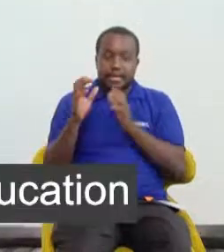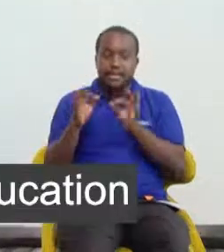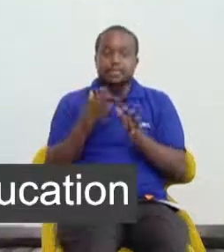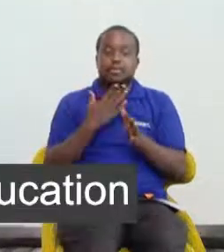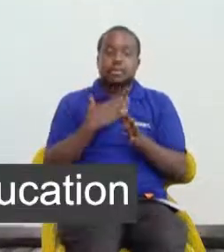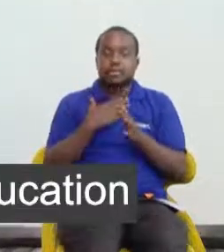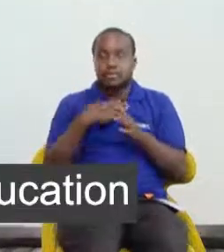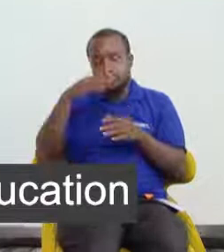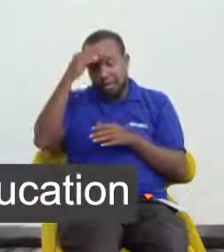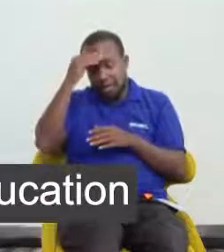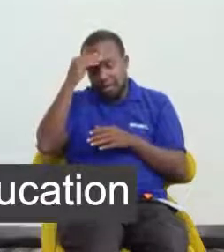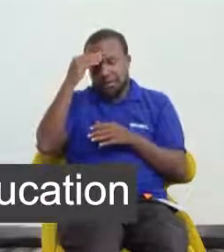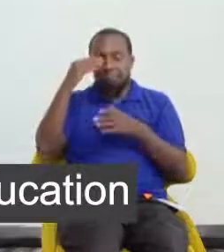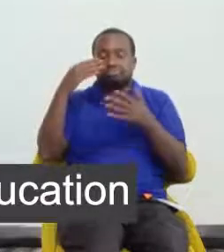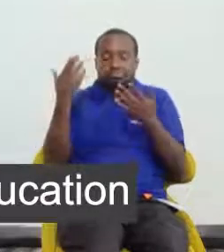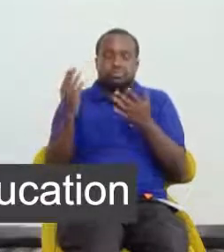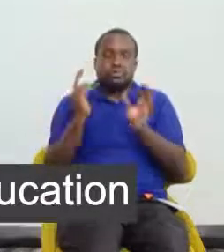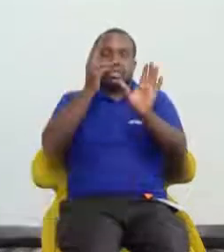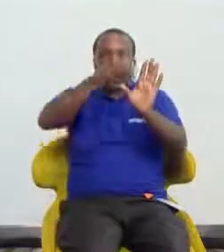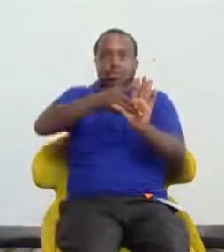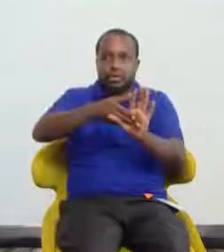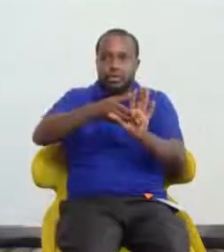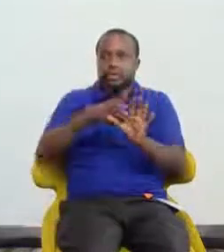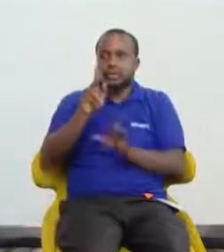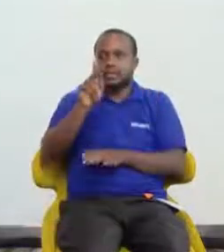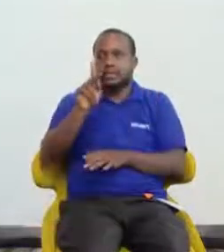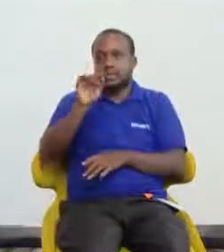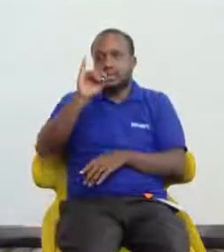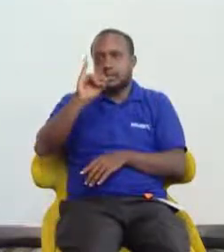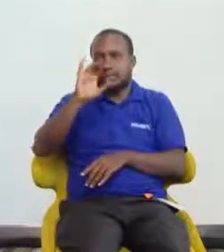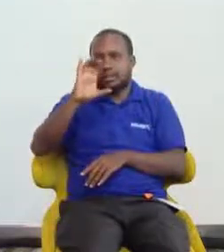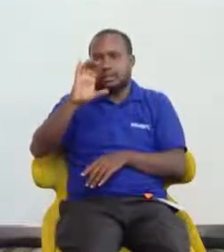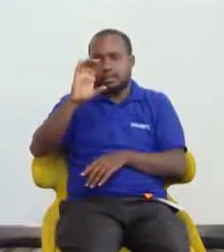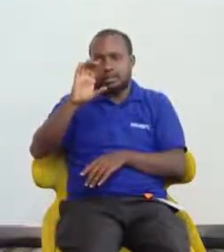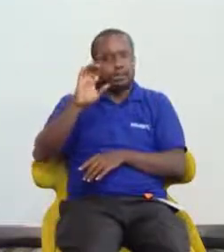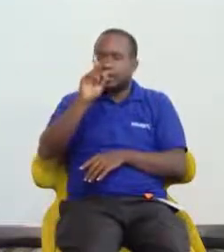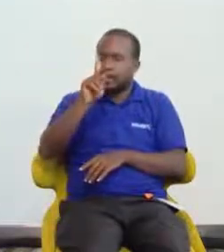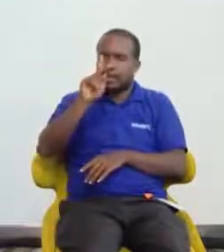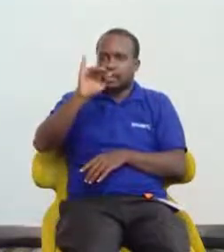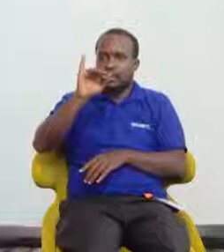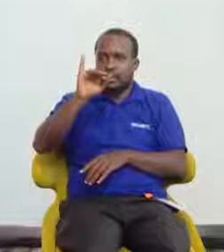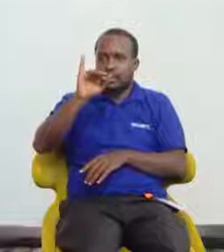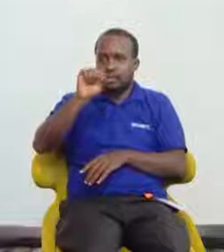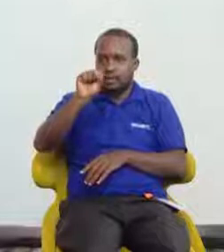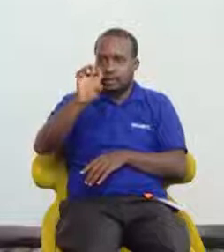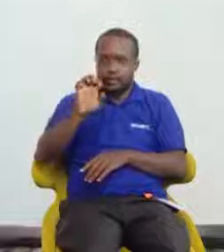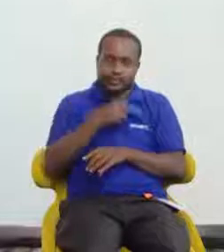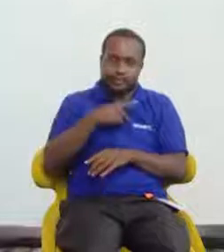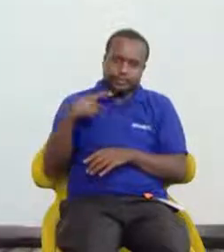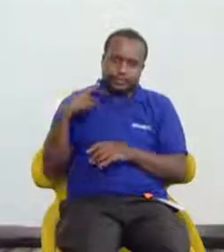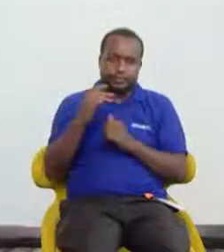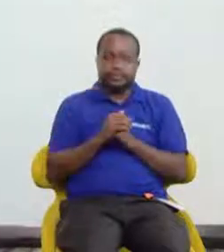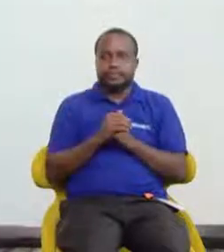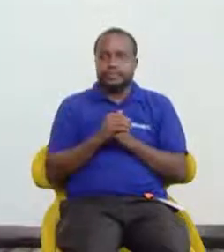you can enroll and learn under Kenya Institute of Special Needs Education. Now,